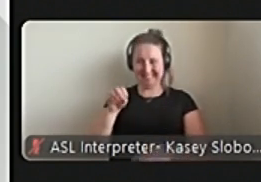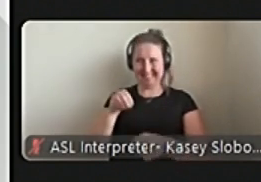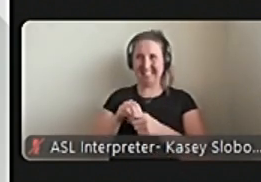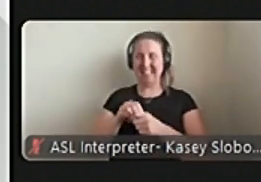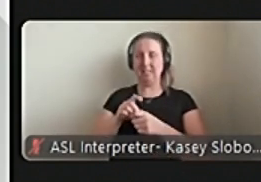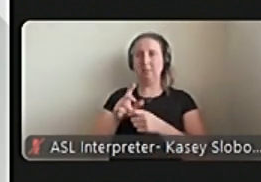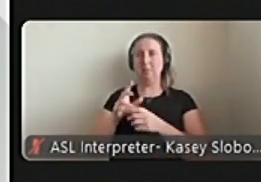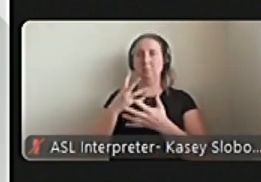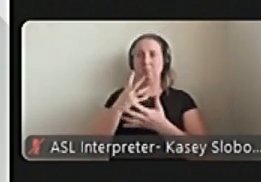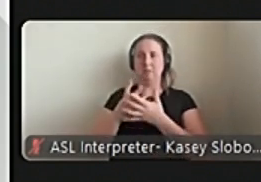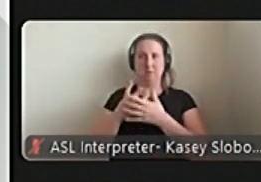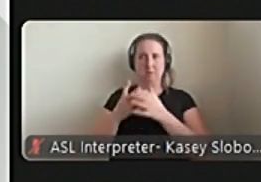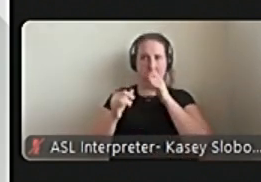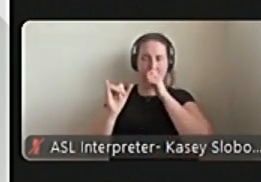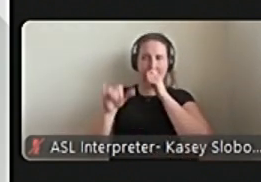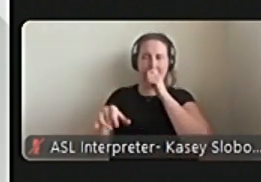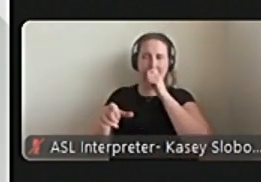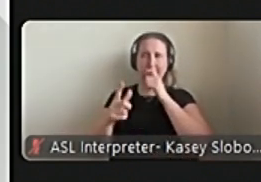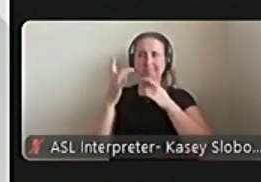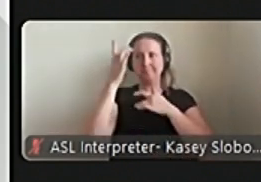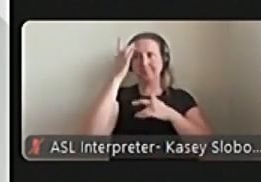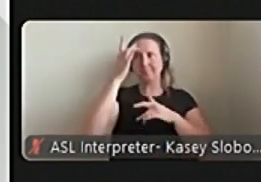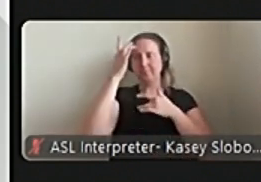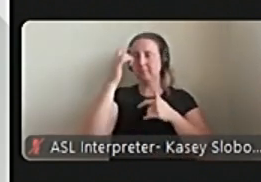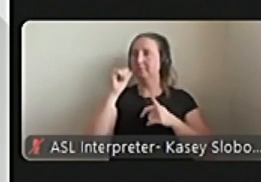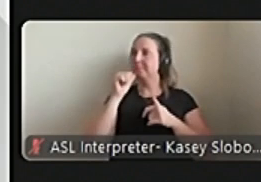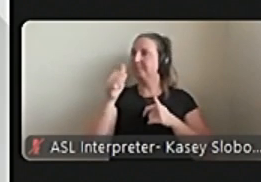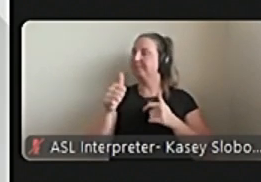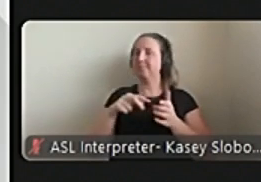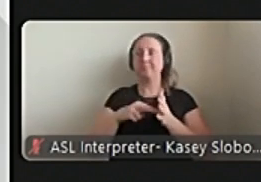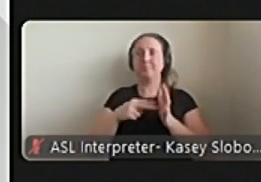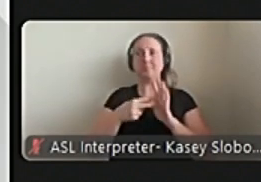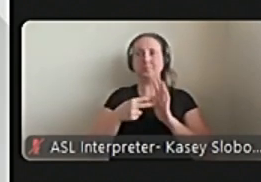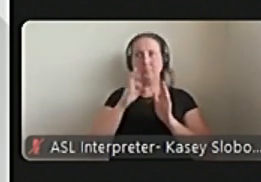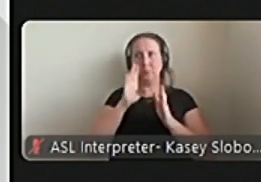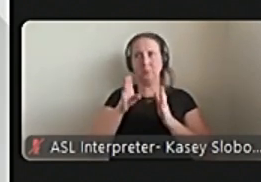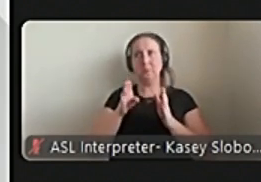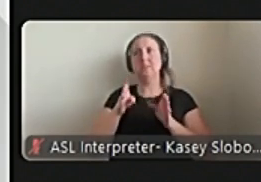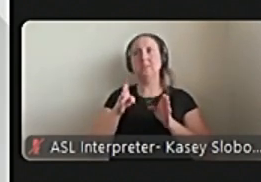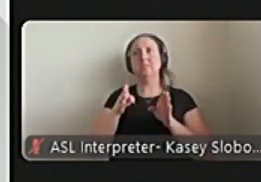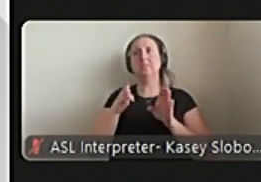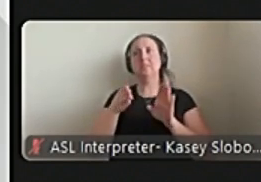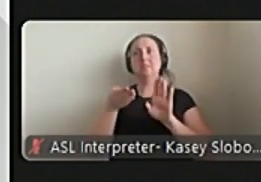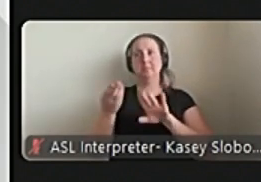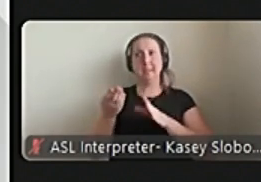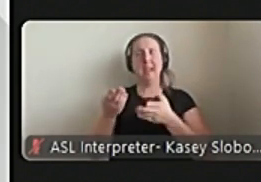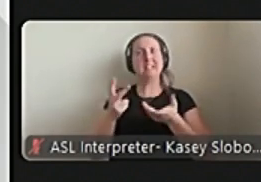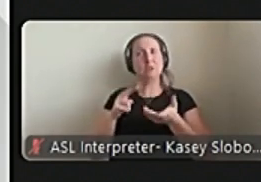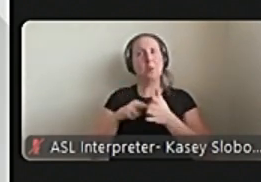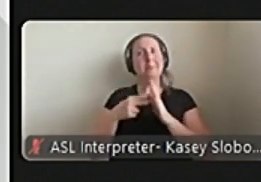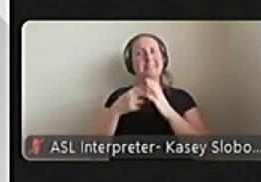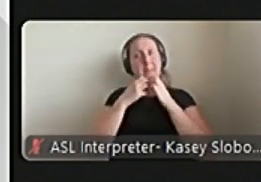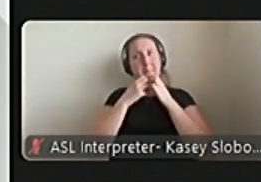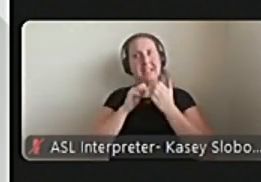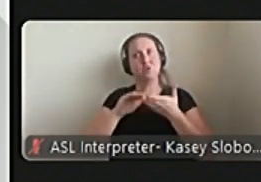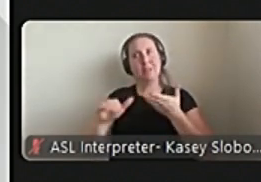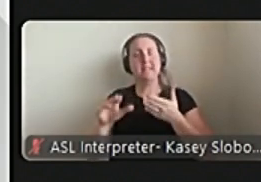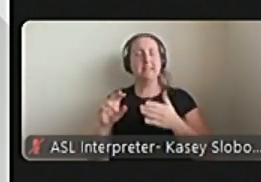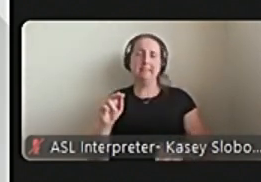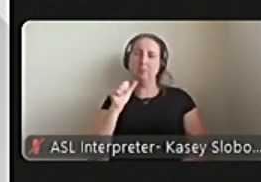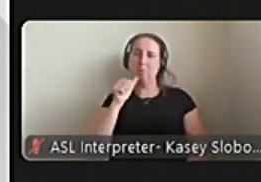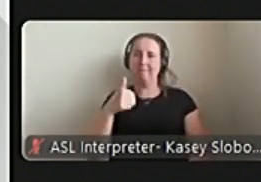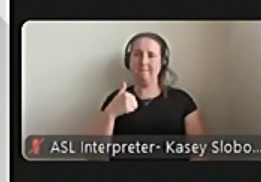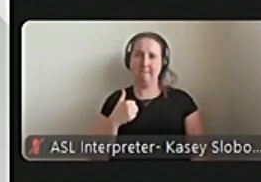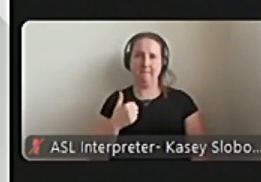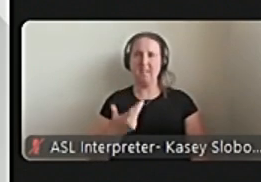illness, it doesn't qualify for compassionate release. But it seems to me, if we don't have that, that should